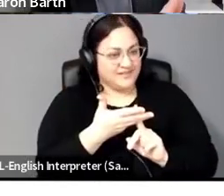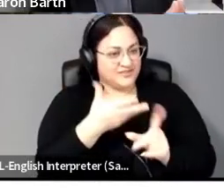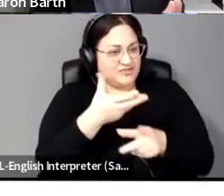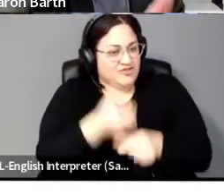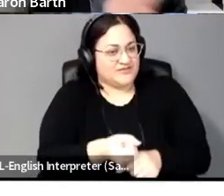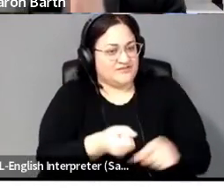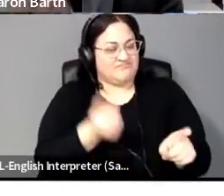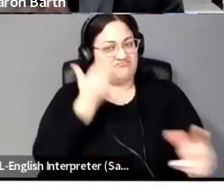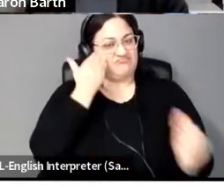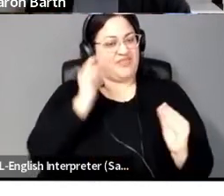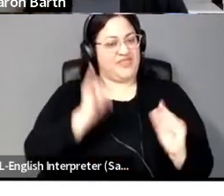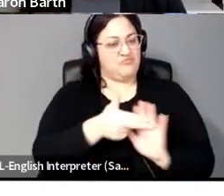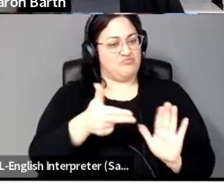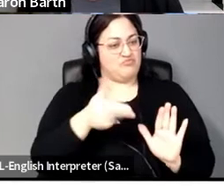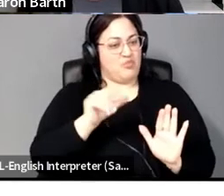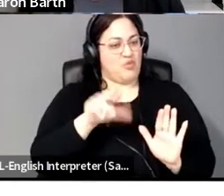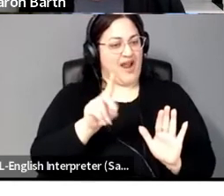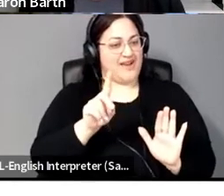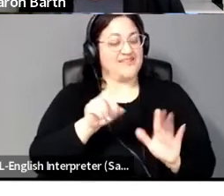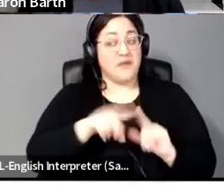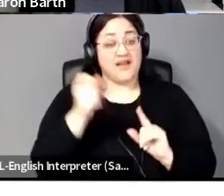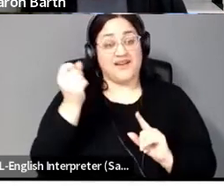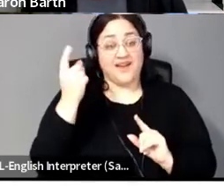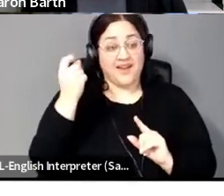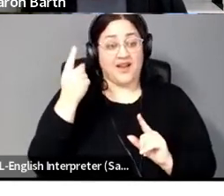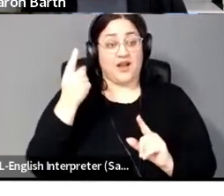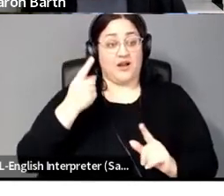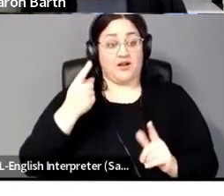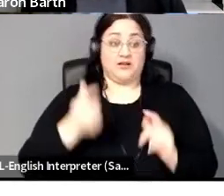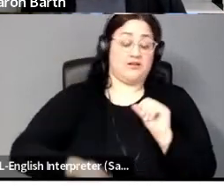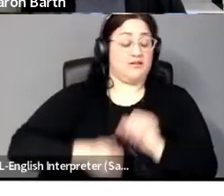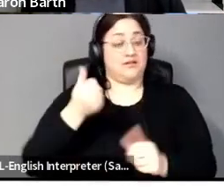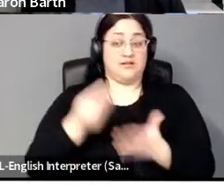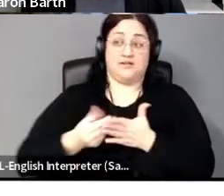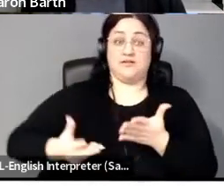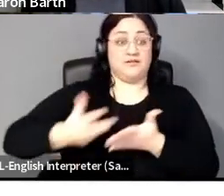brand awareness to financial results, and it turns out to be wrong.